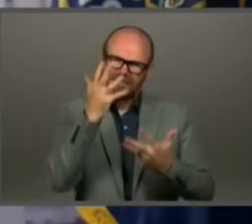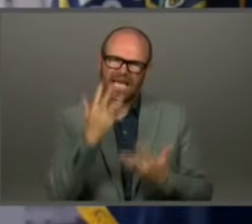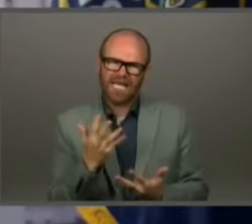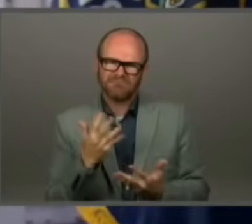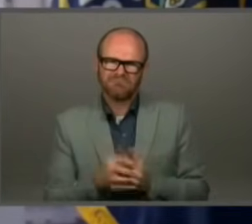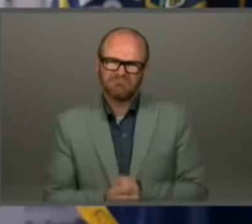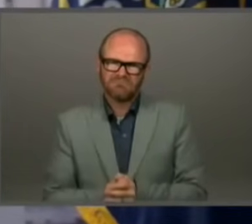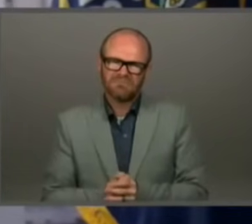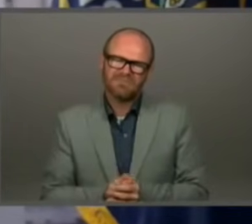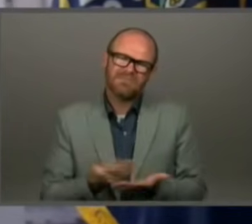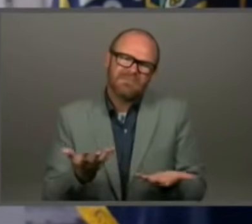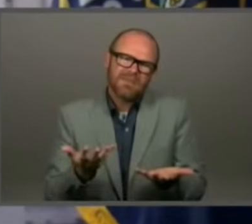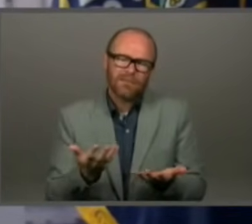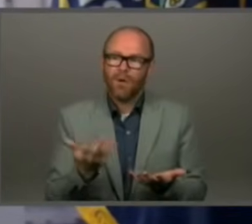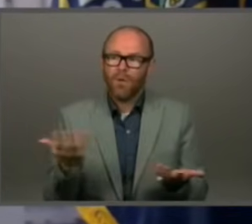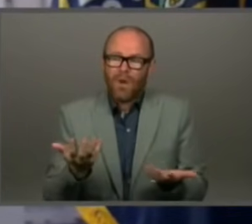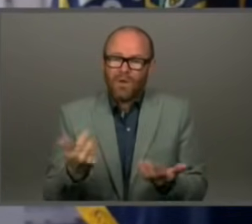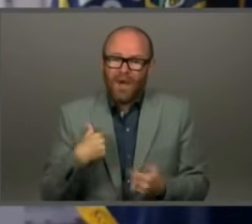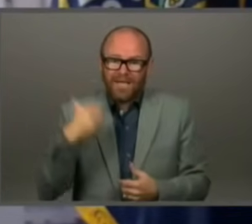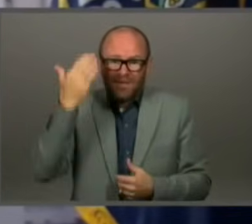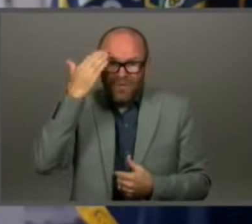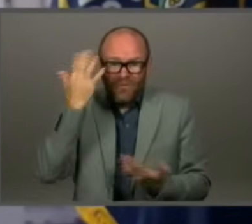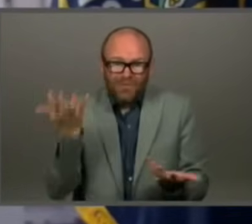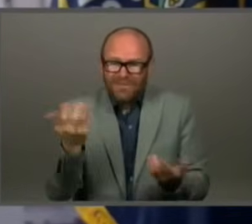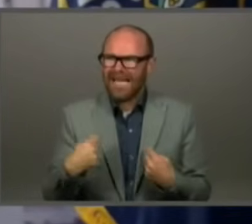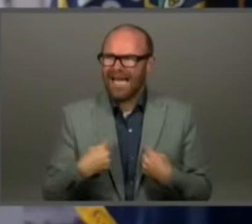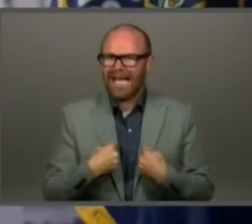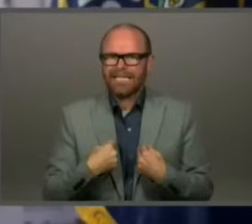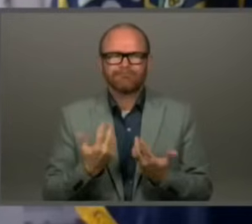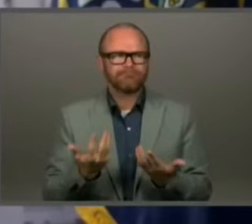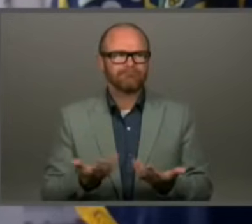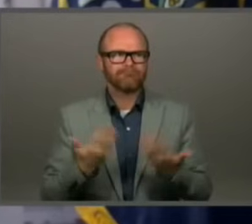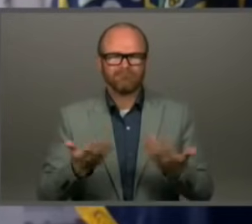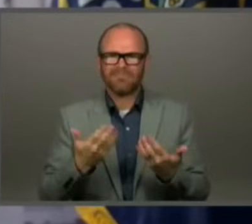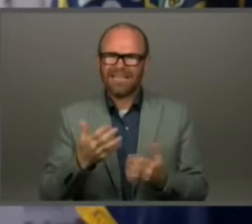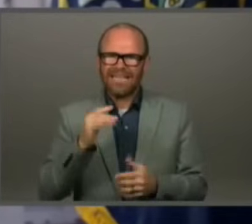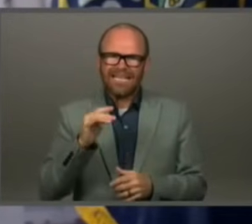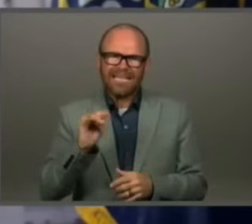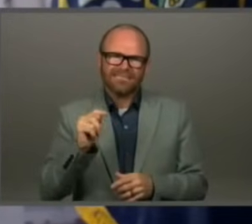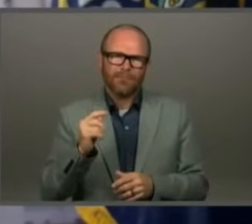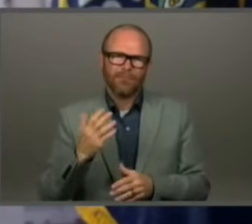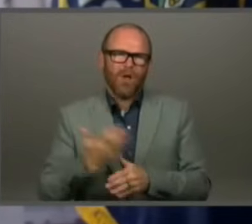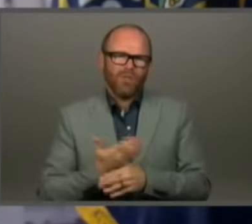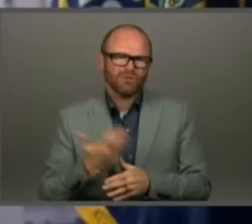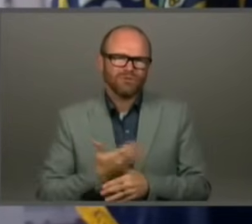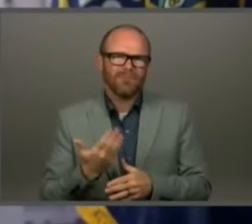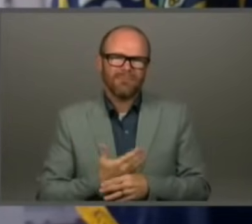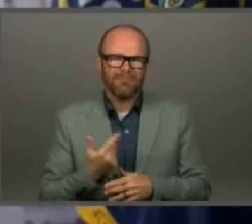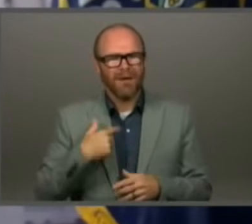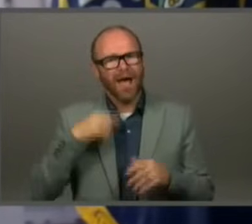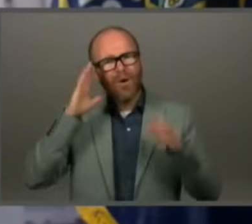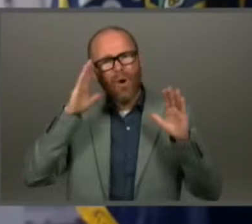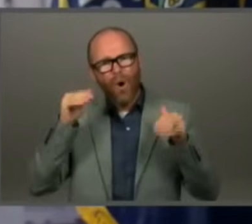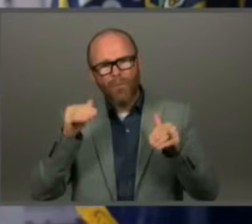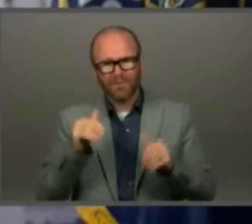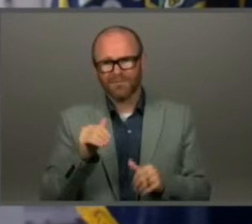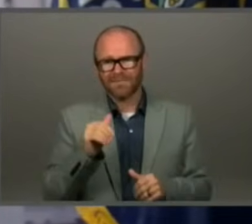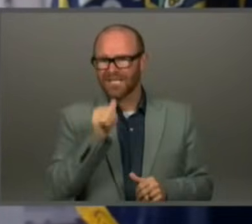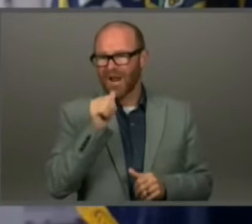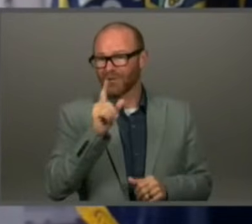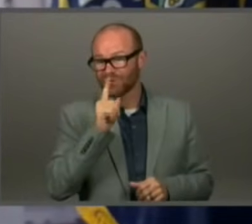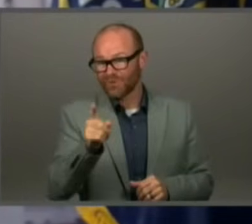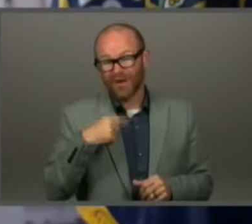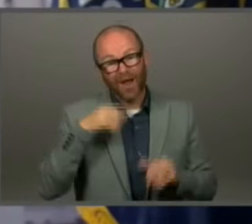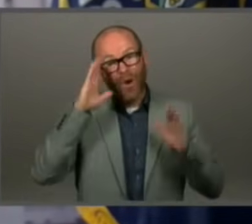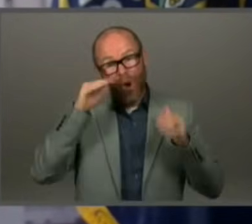that's what do I make of it? It's very disturbing, and I hope they're not true. I truly hope